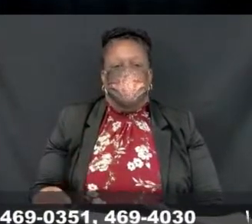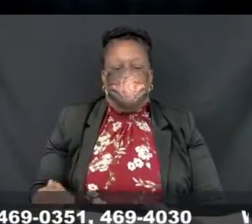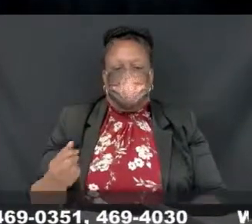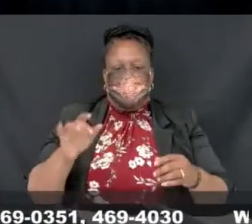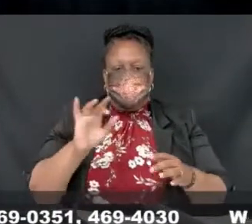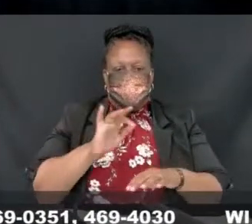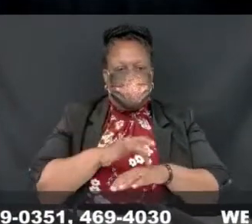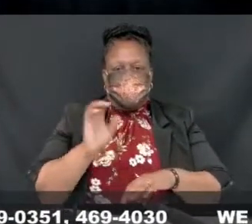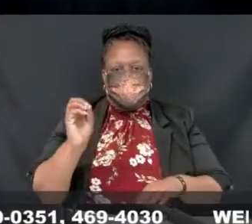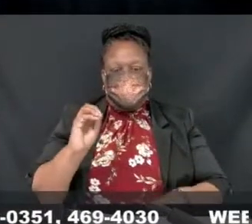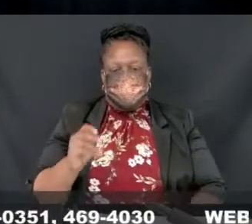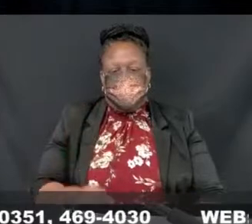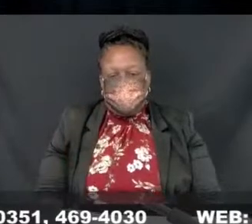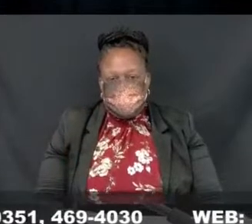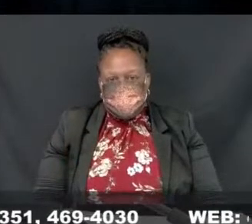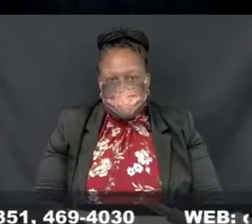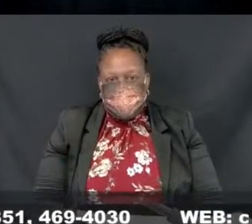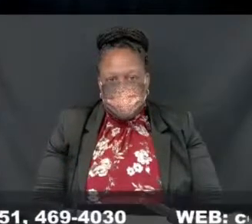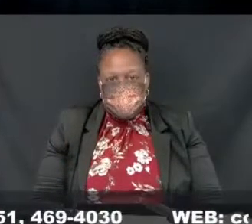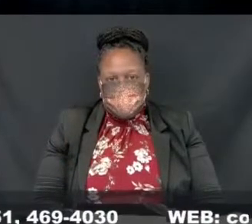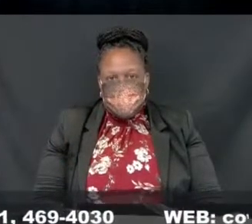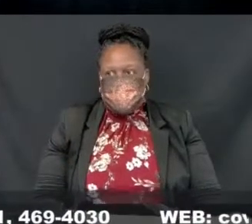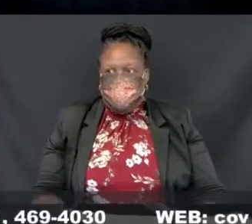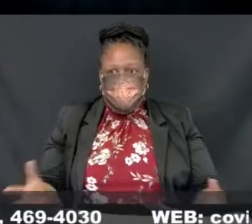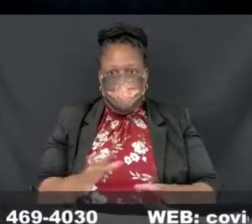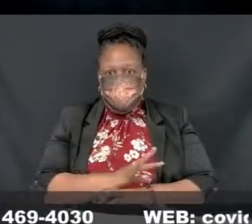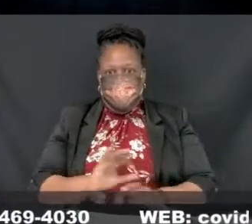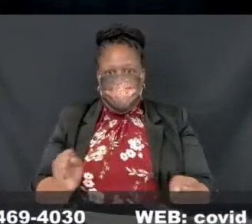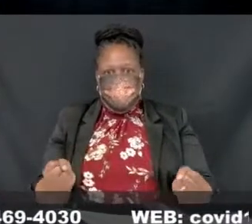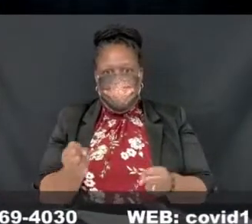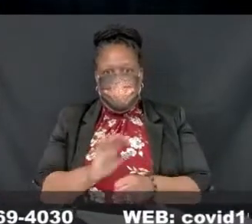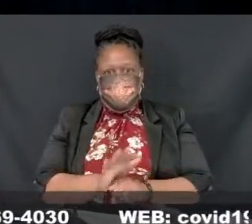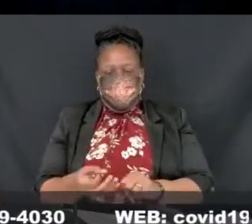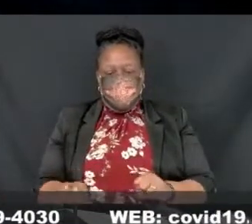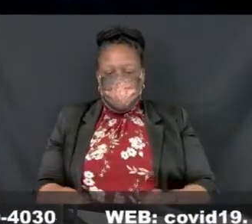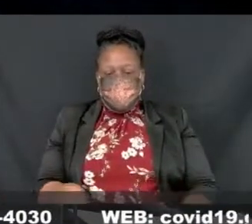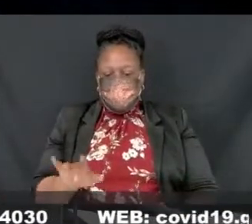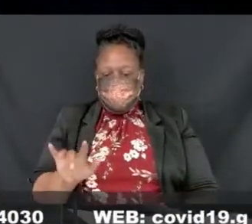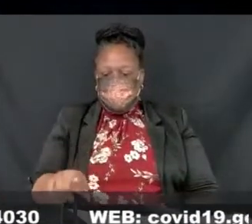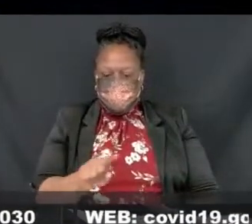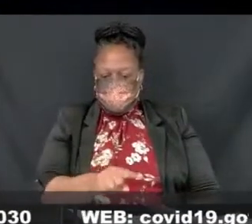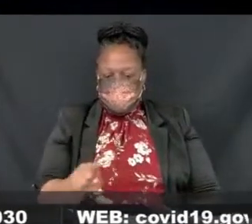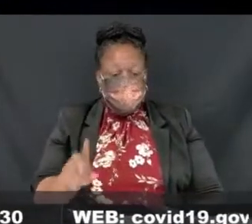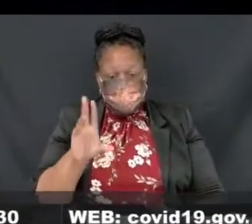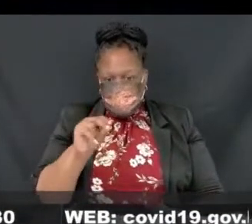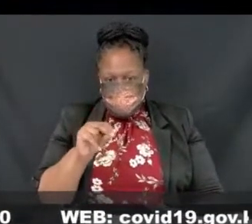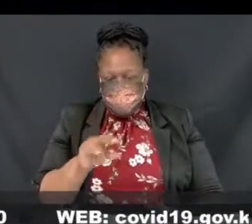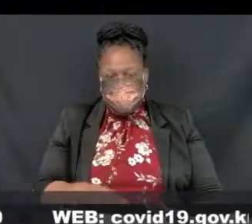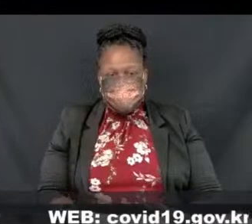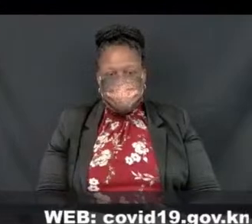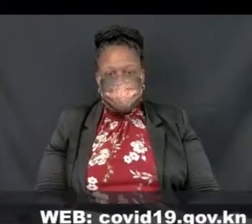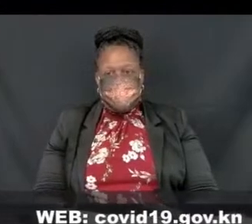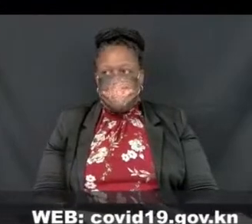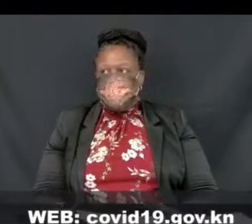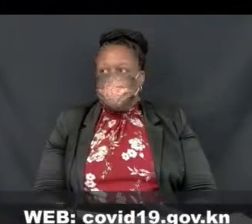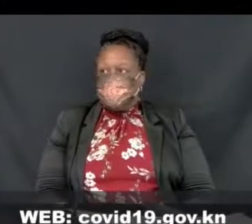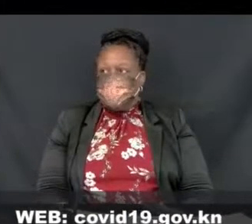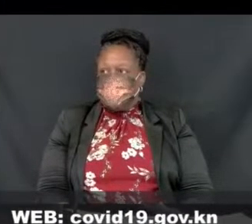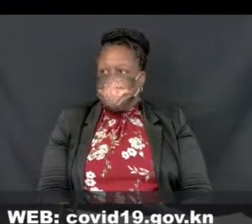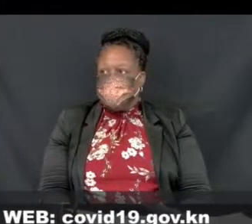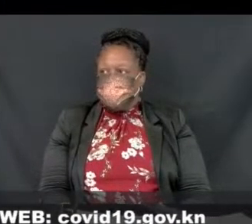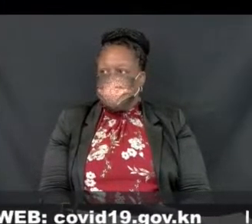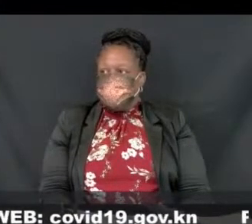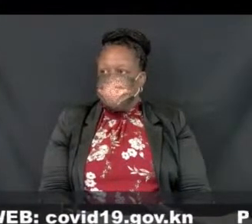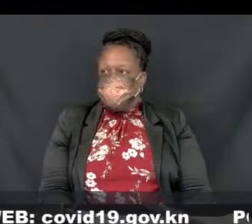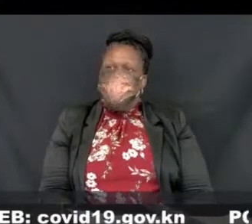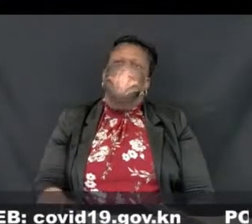had a presentation by a gentleman from New Jersey to the CDMO member states. And he spoke about